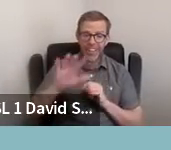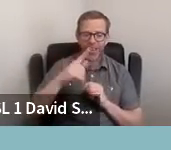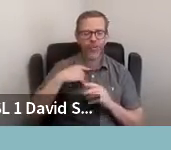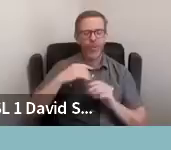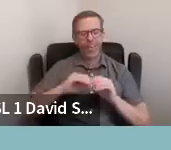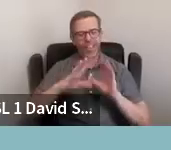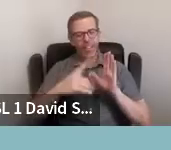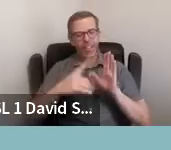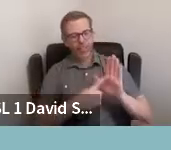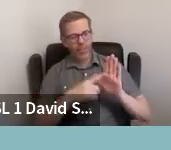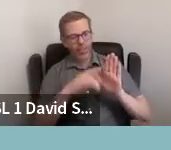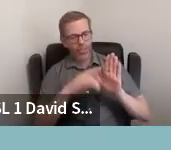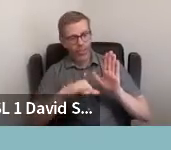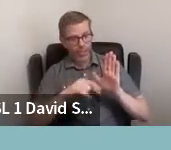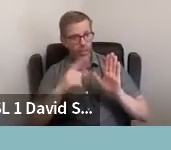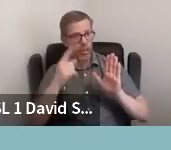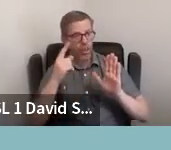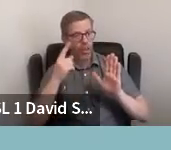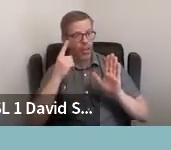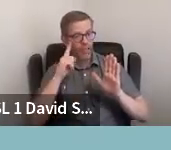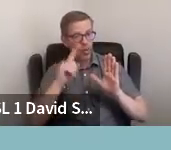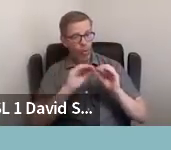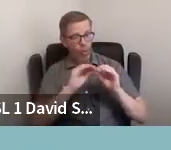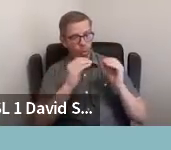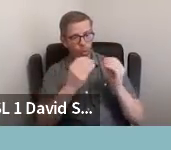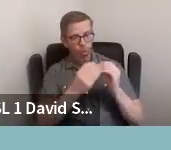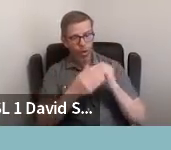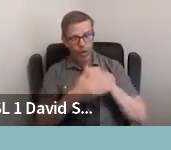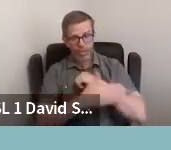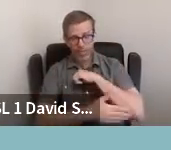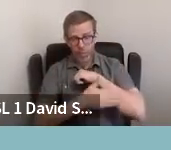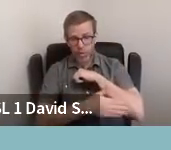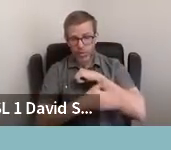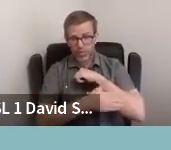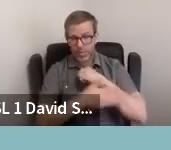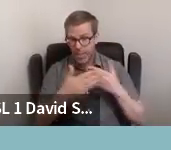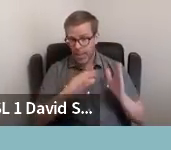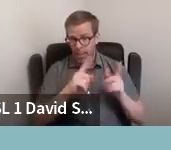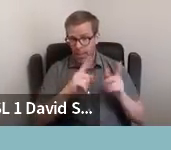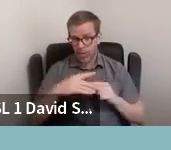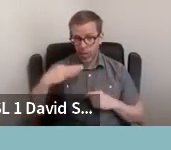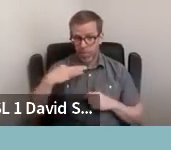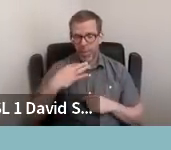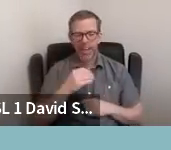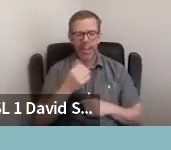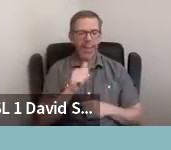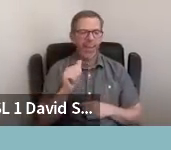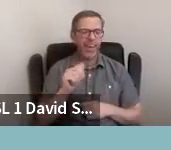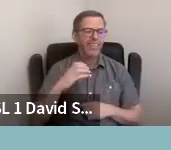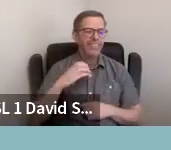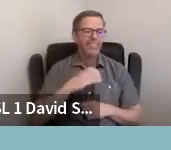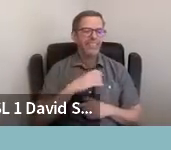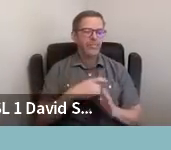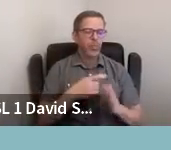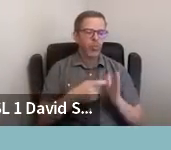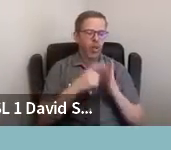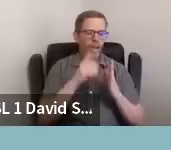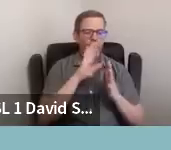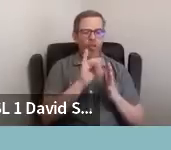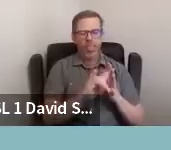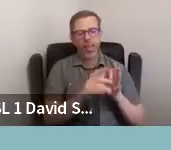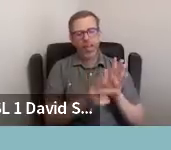in that section whether foreign organizations are eligible to apply and any citizenship requirements for the principal